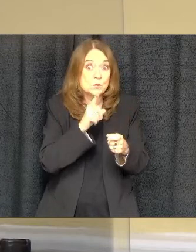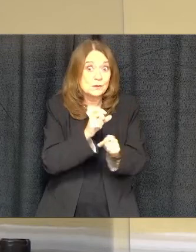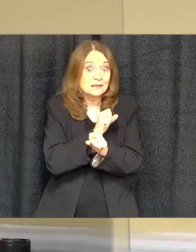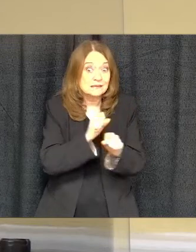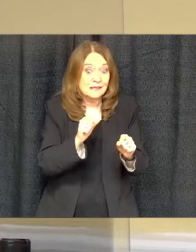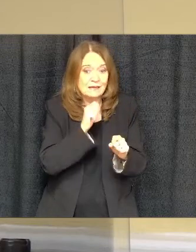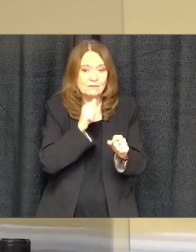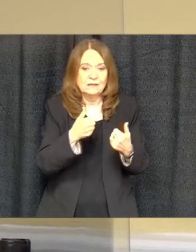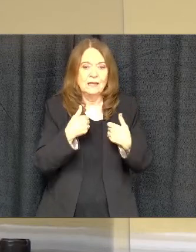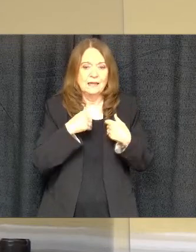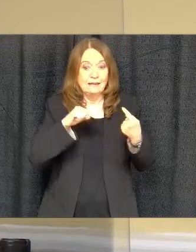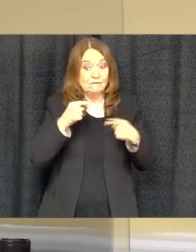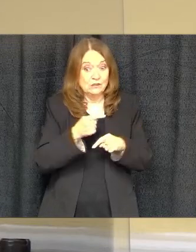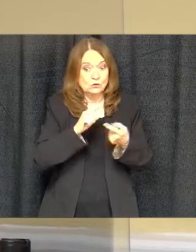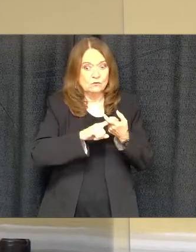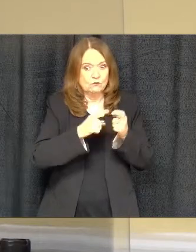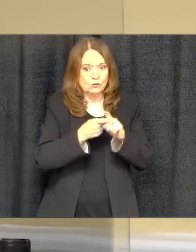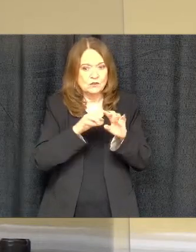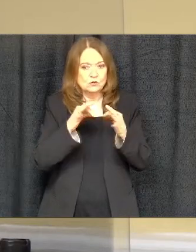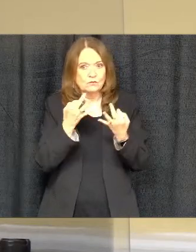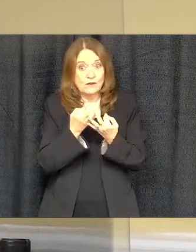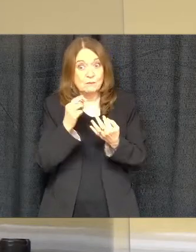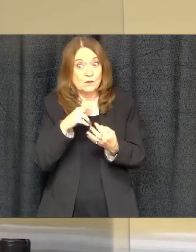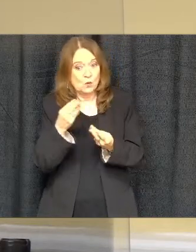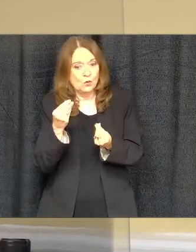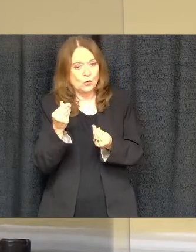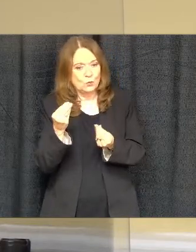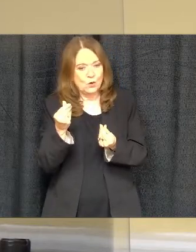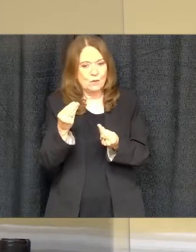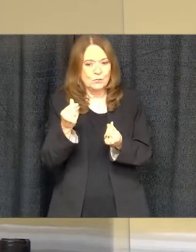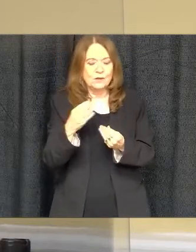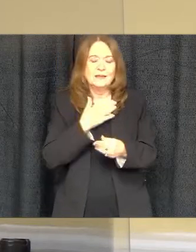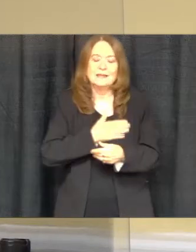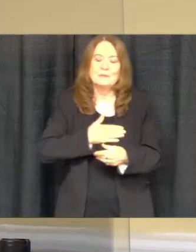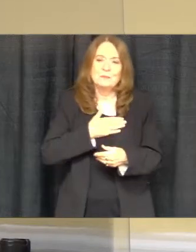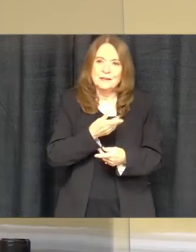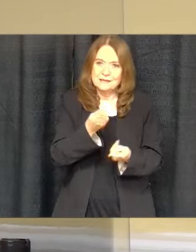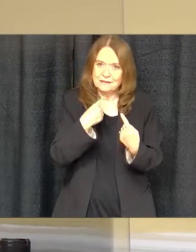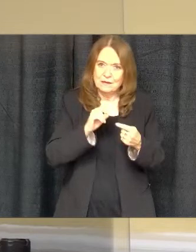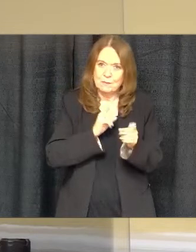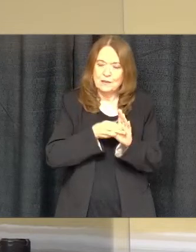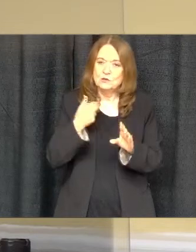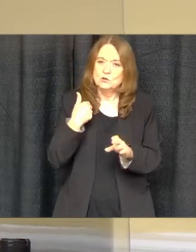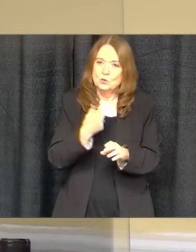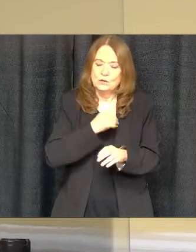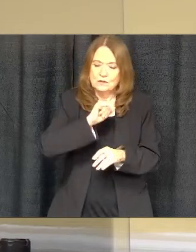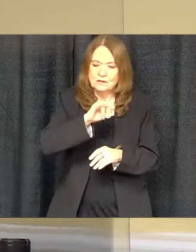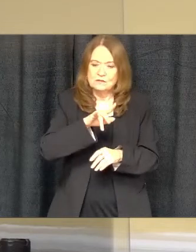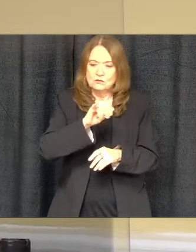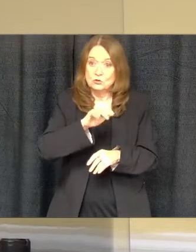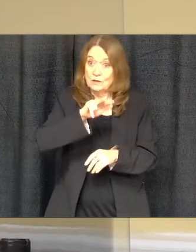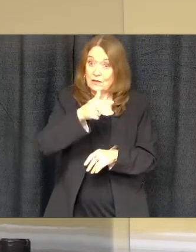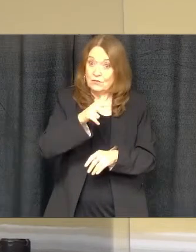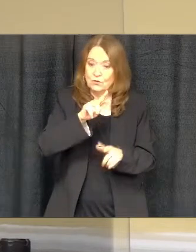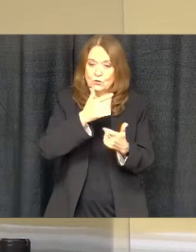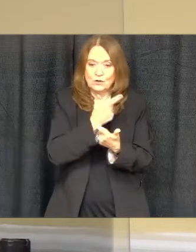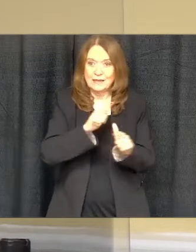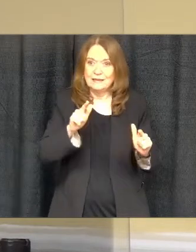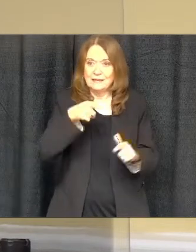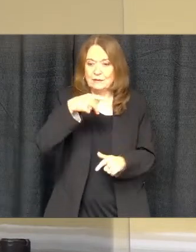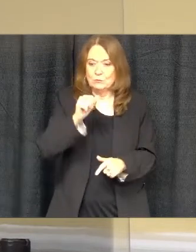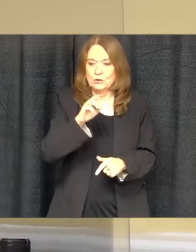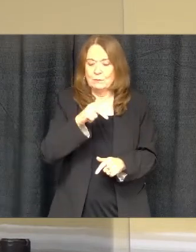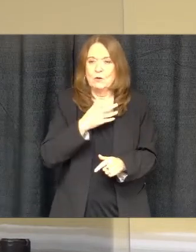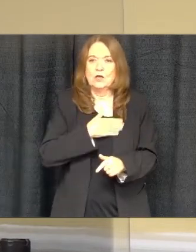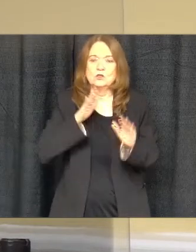injury to yourself, your friends, your family, or your property, then please come out and join us on July 3rd at Liberty Park and enjoy the